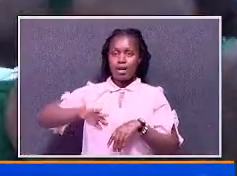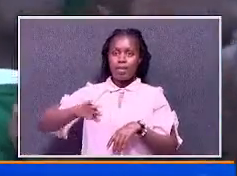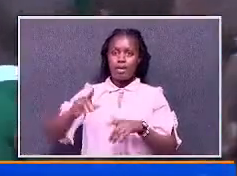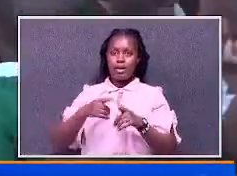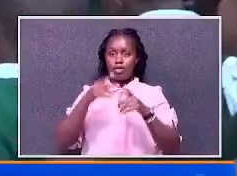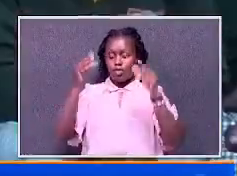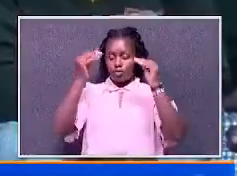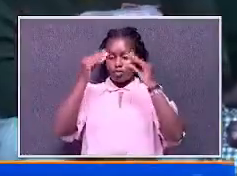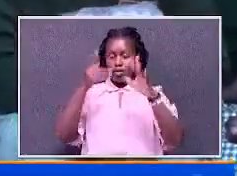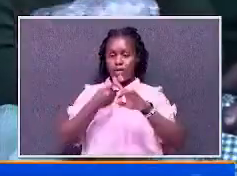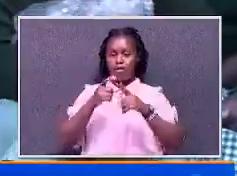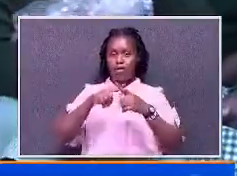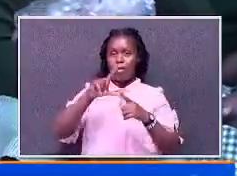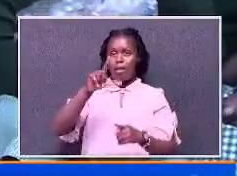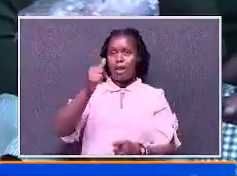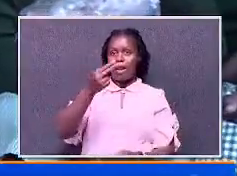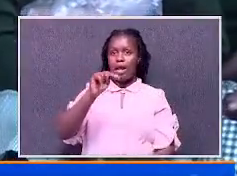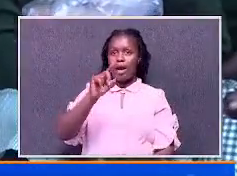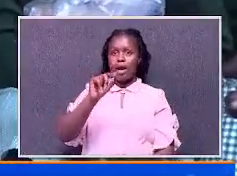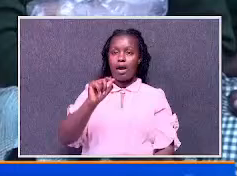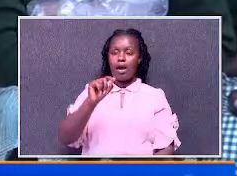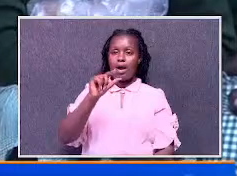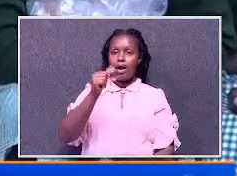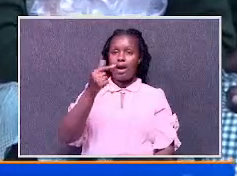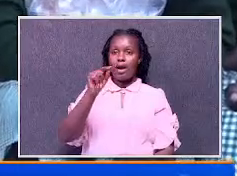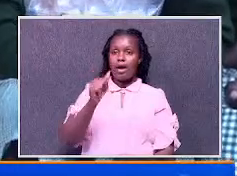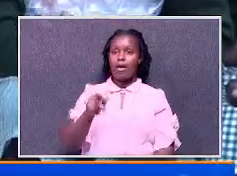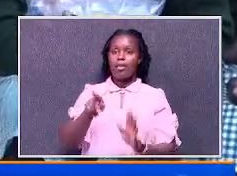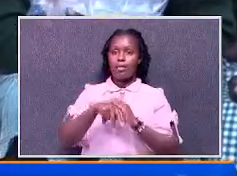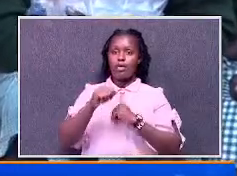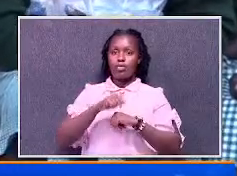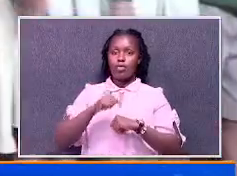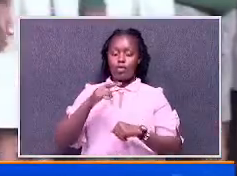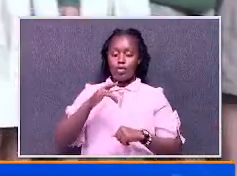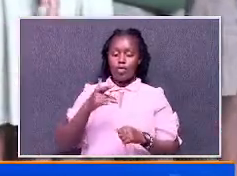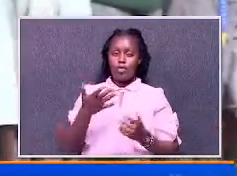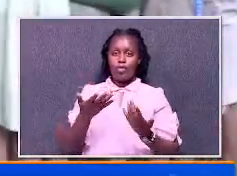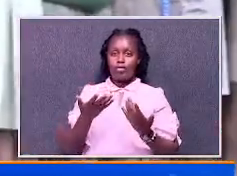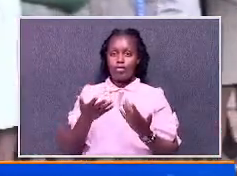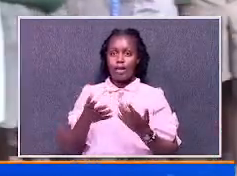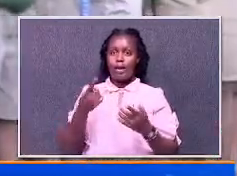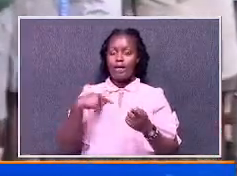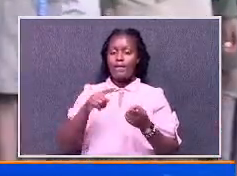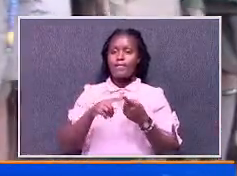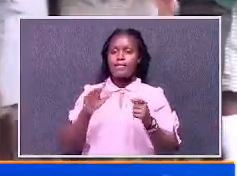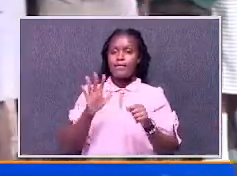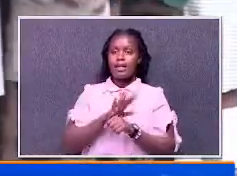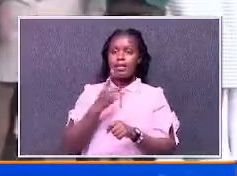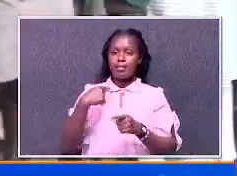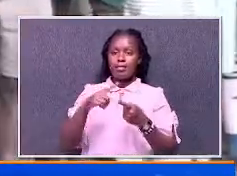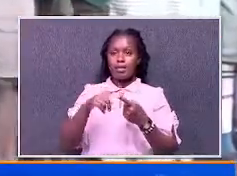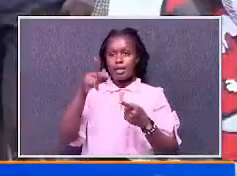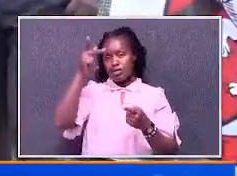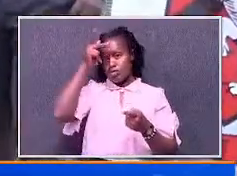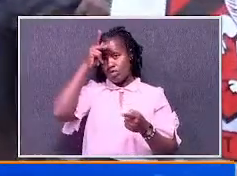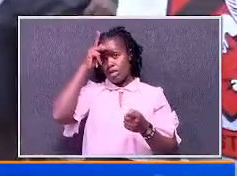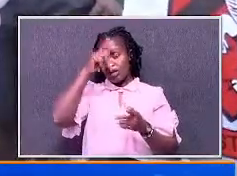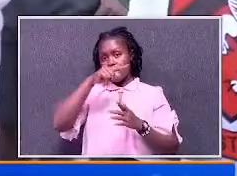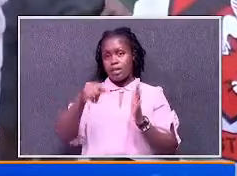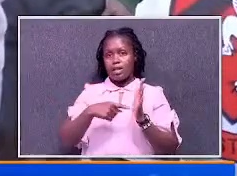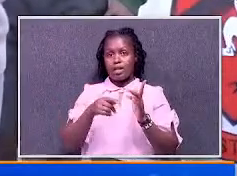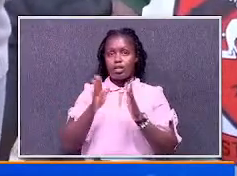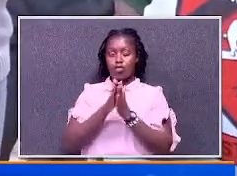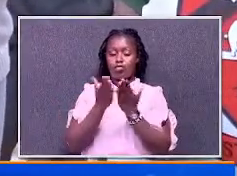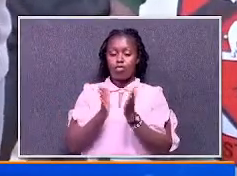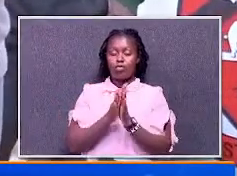these learners from Langata Primary School will not only require to fill their empty stomachs but also quench their thirst for knowledge. These stationaries